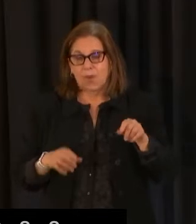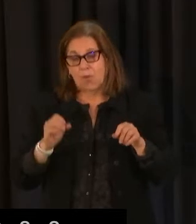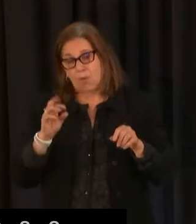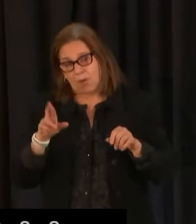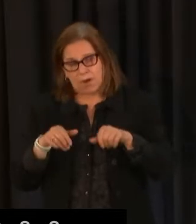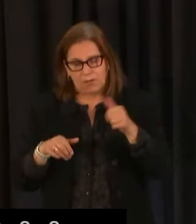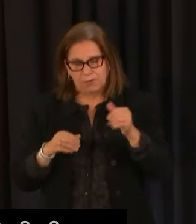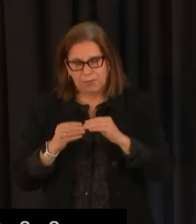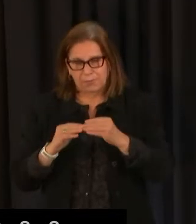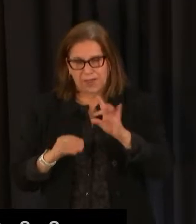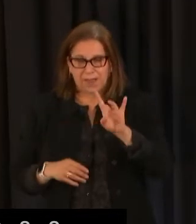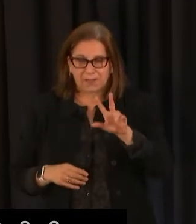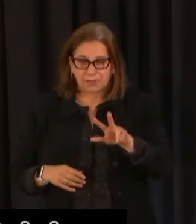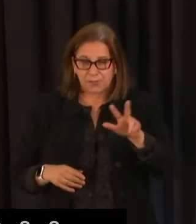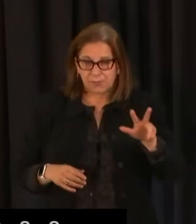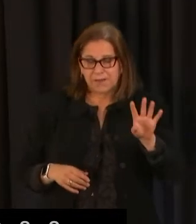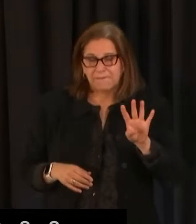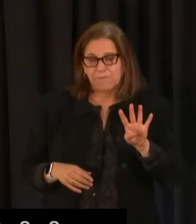833-4-STAY-DC or visit